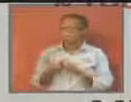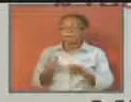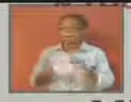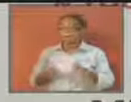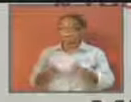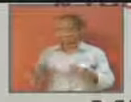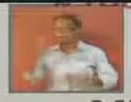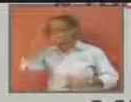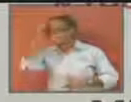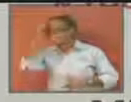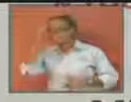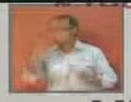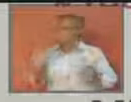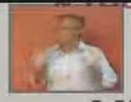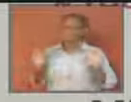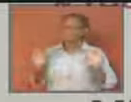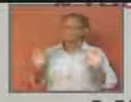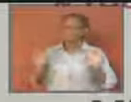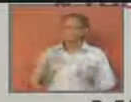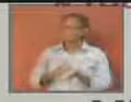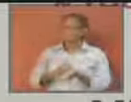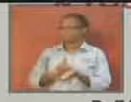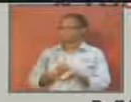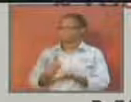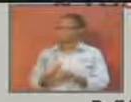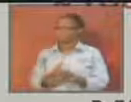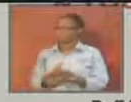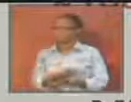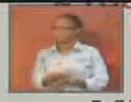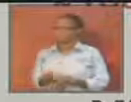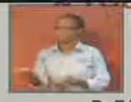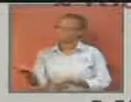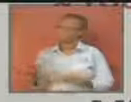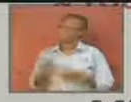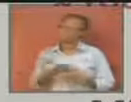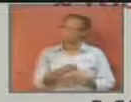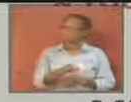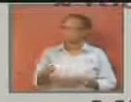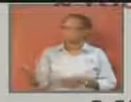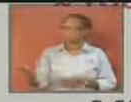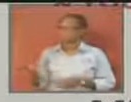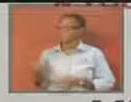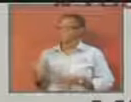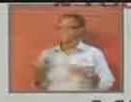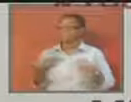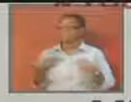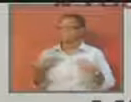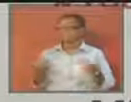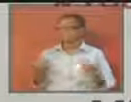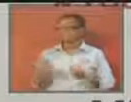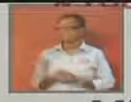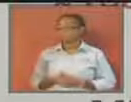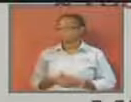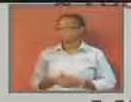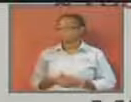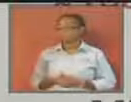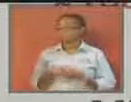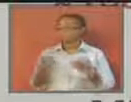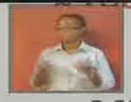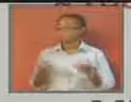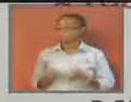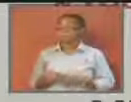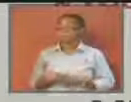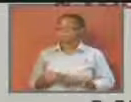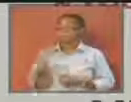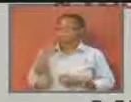on Saturday going into that particular issue. And really and truly what we are seeing from his graphs is a beginning